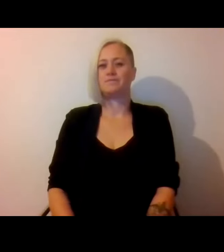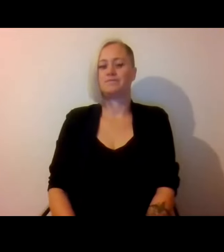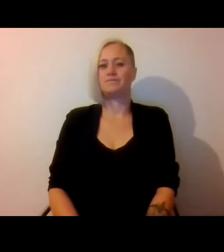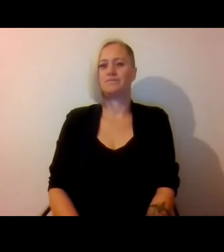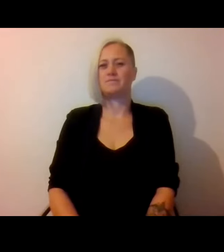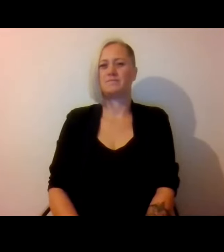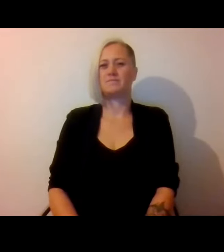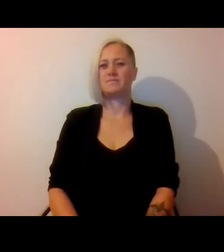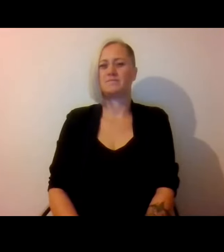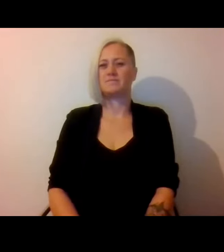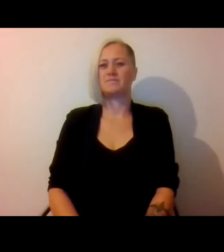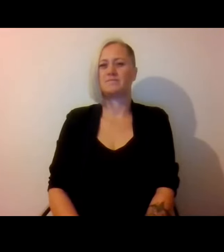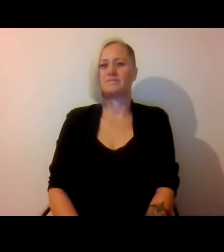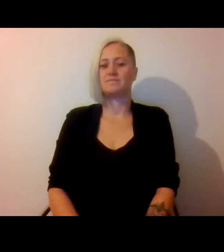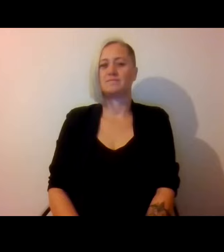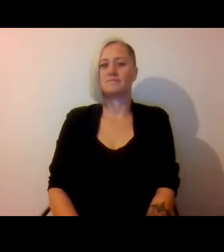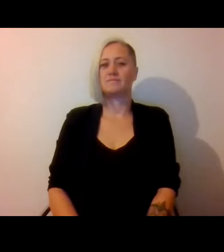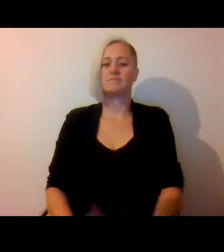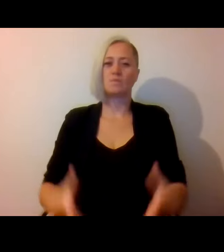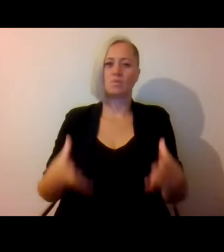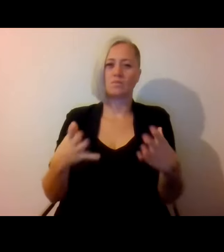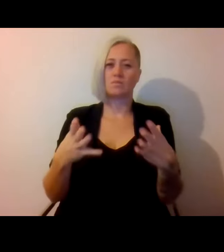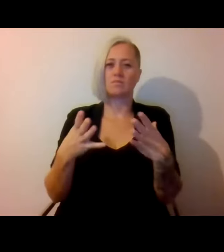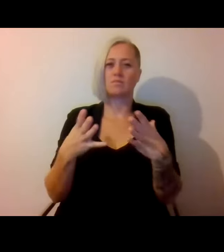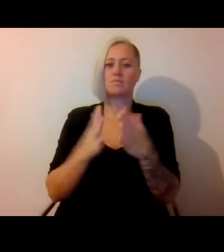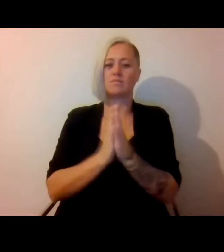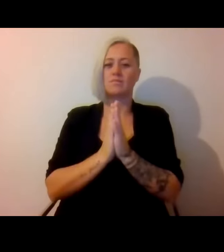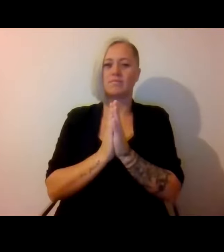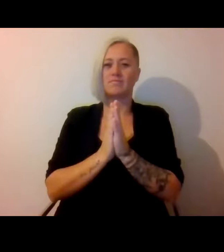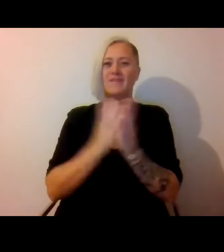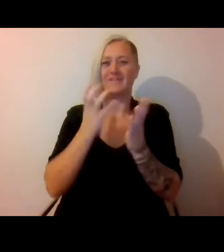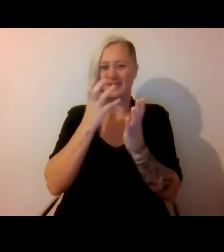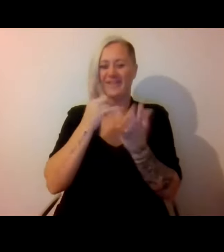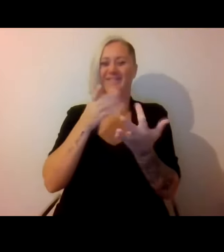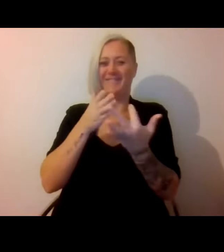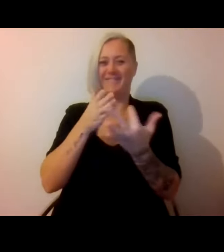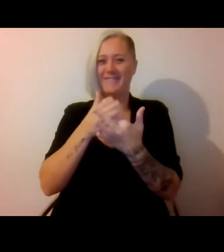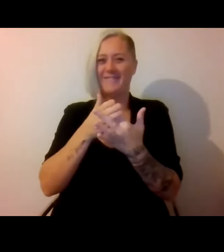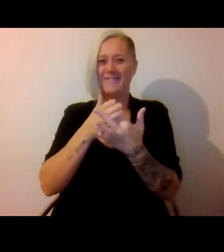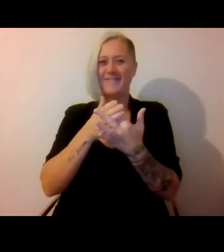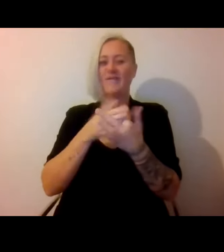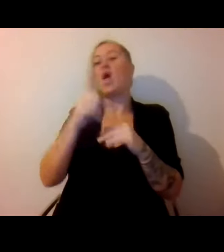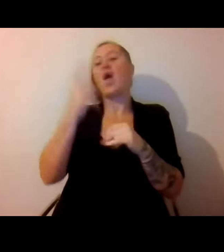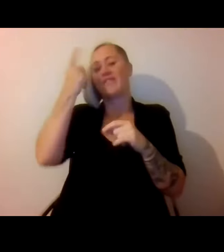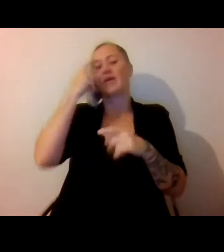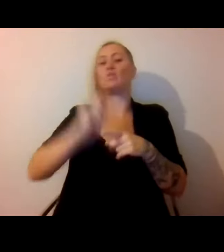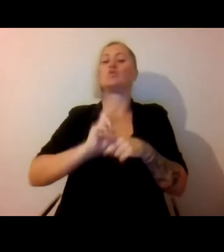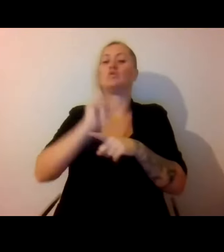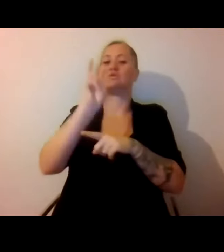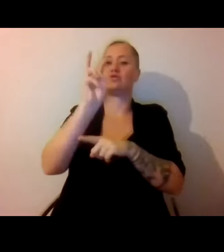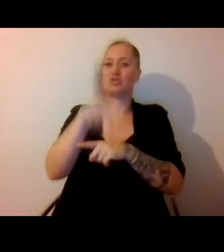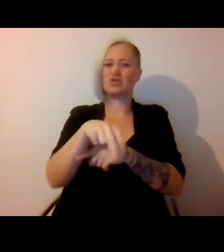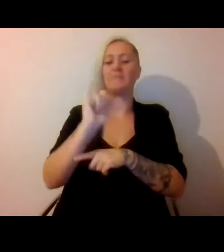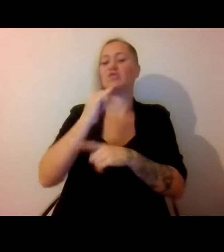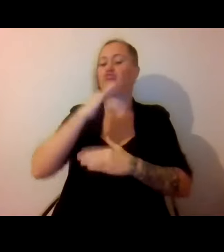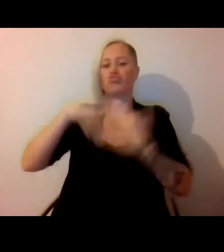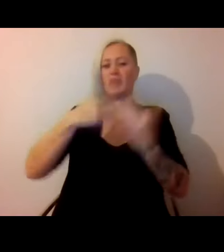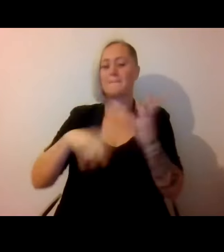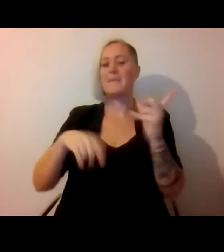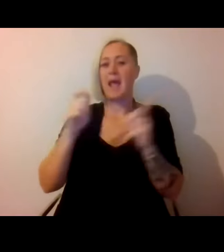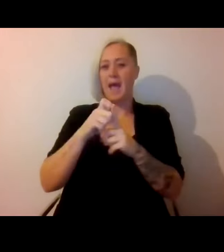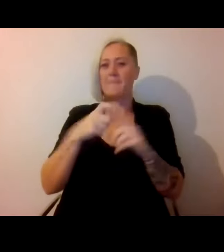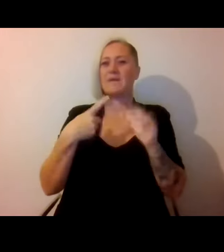And with my... Oh, sorry, I was being interrupted. I think we might move ahead to just wrap it up and